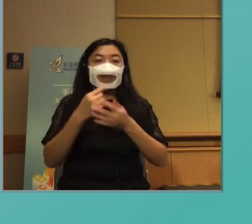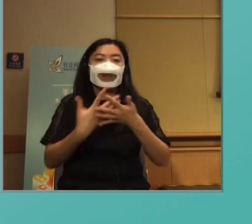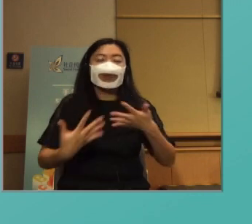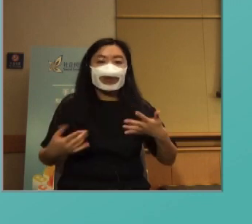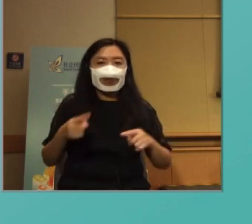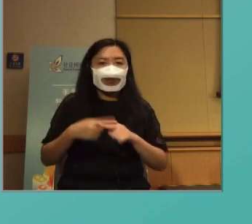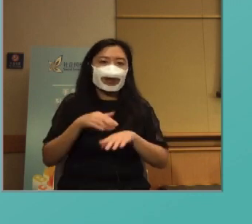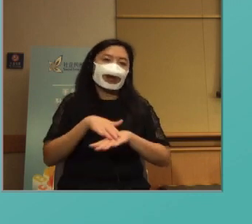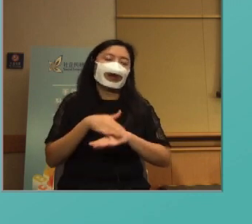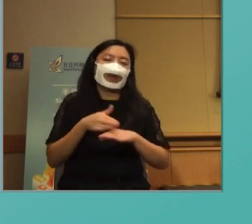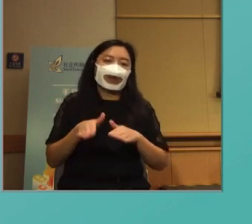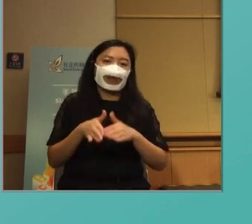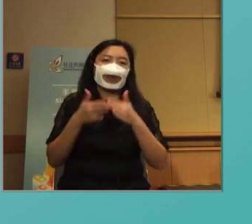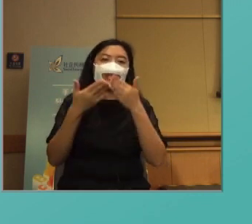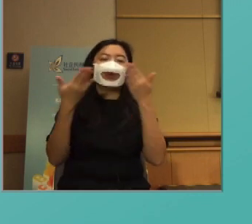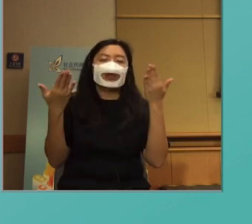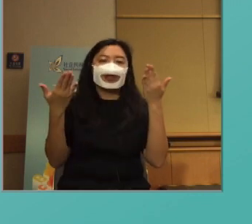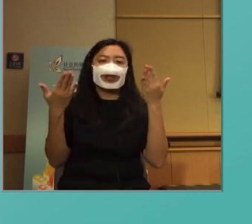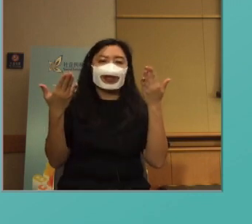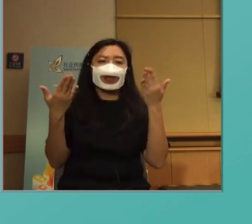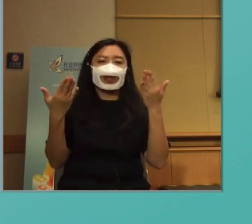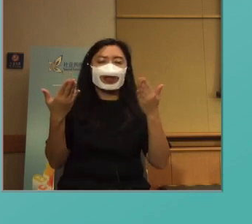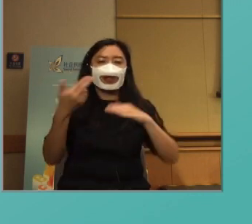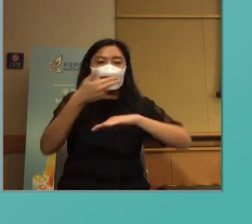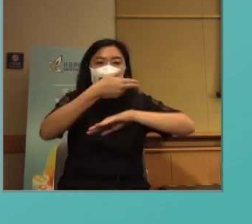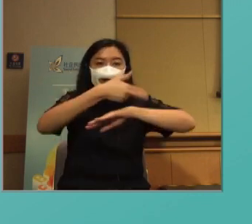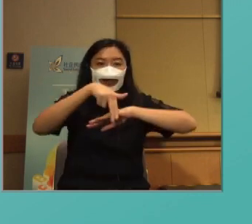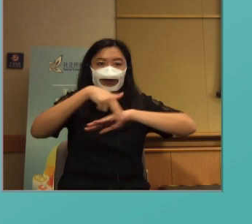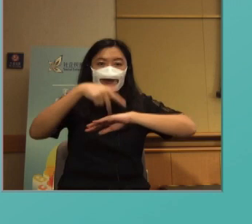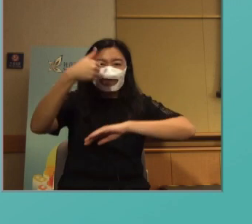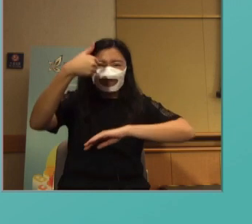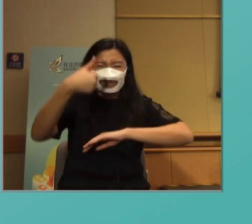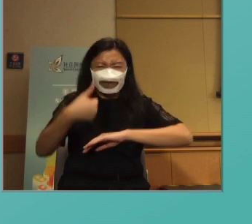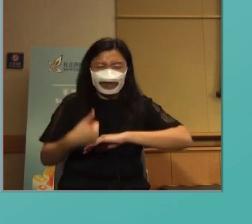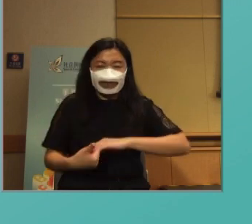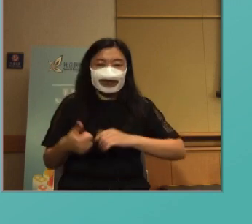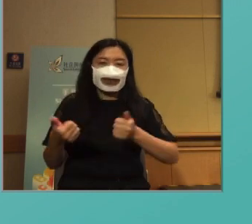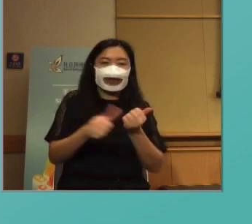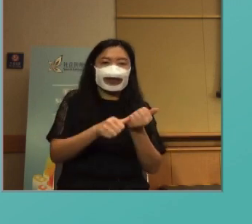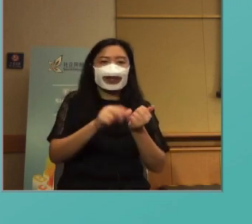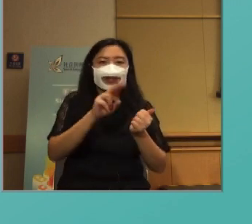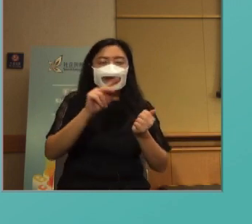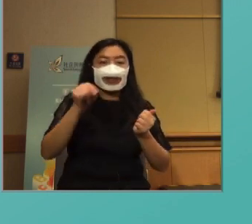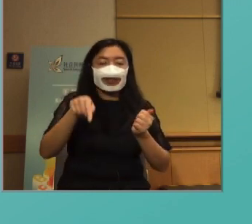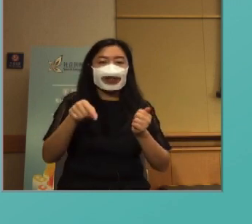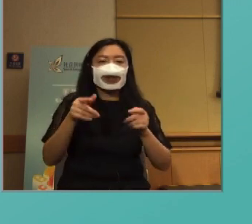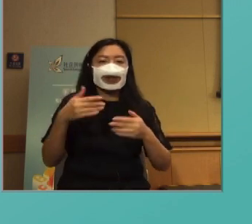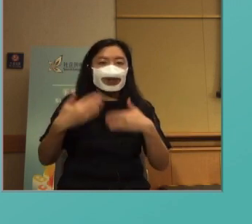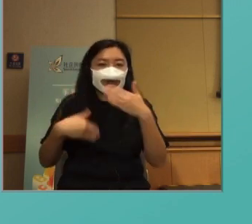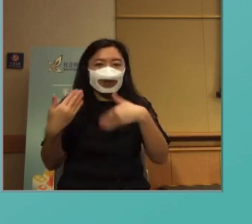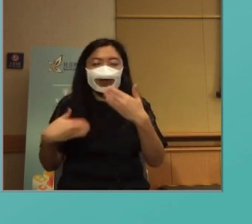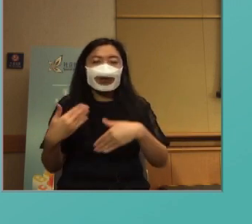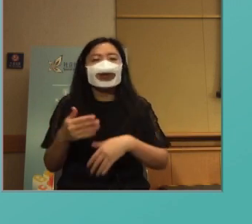on NFT for their success, but there are still some